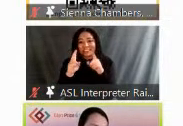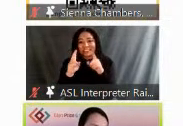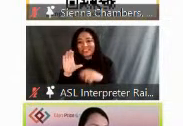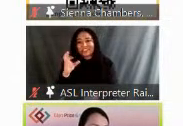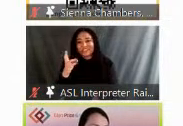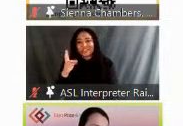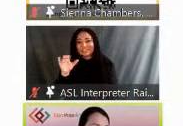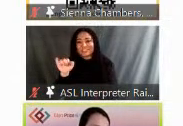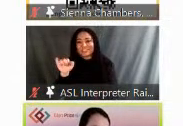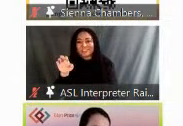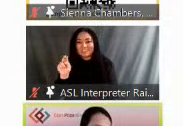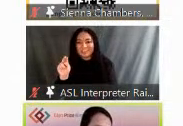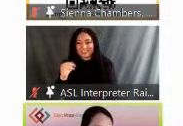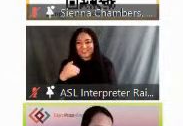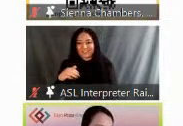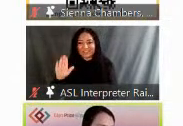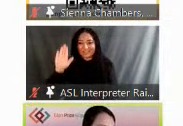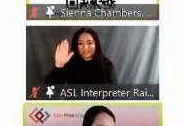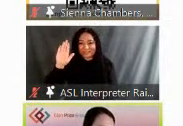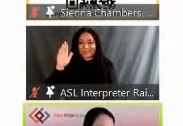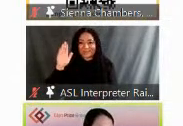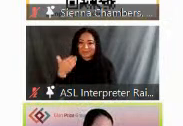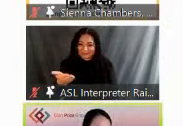you to take the floor.